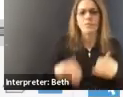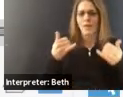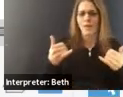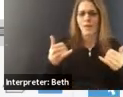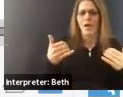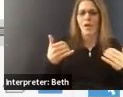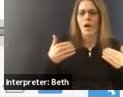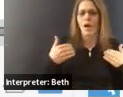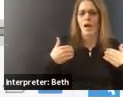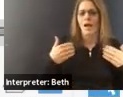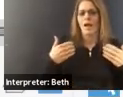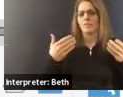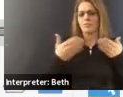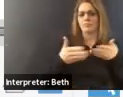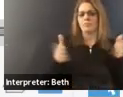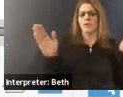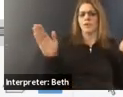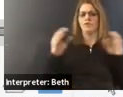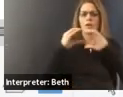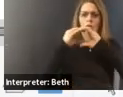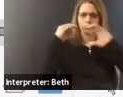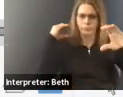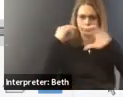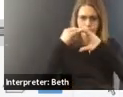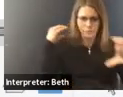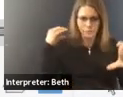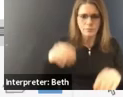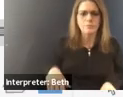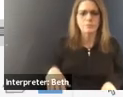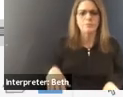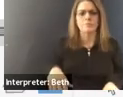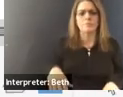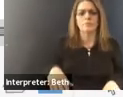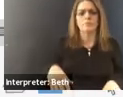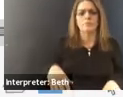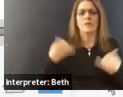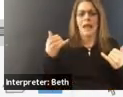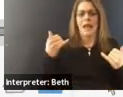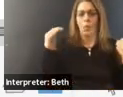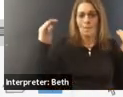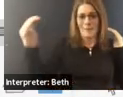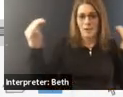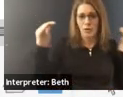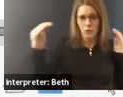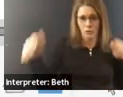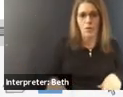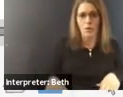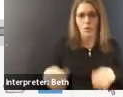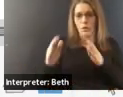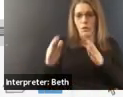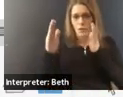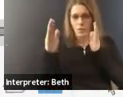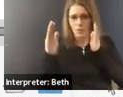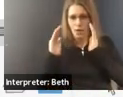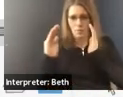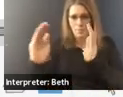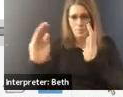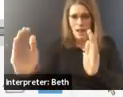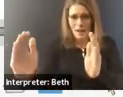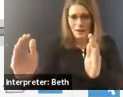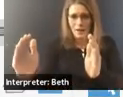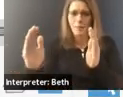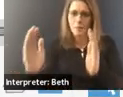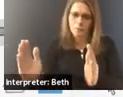turret intent. So I'm going to say mirror. I'll mirror this body. My mirror plane is this